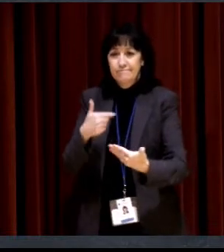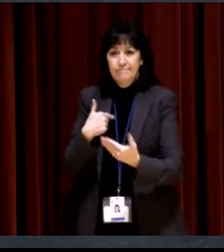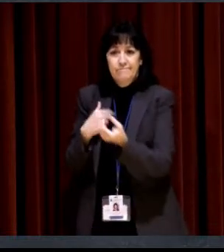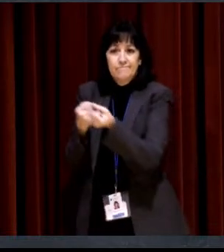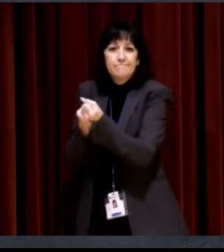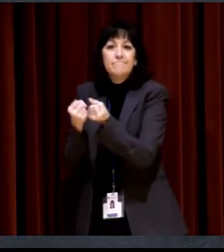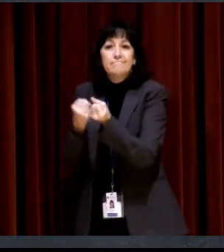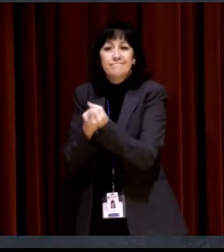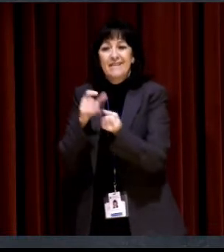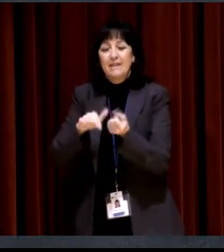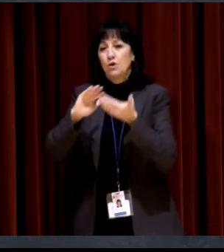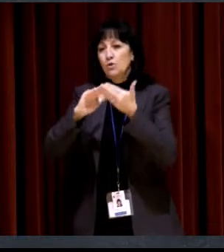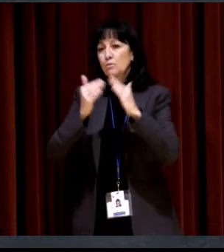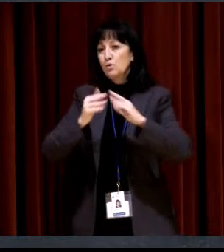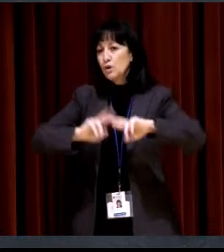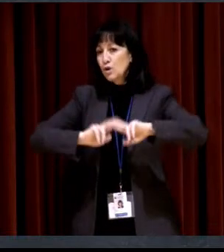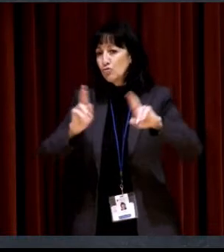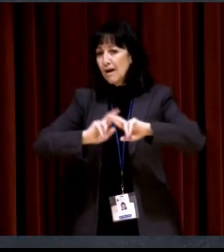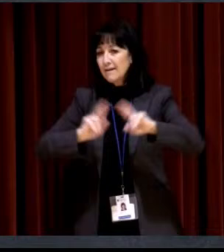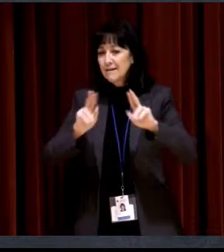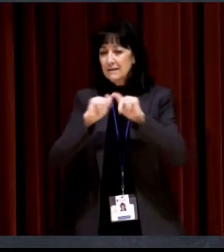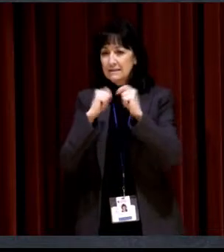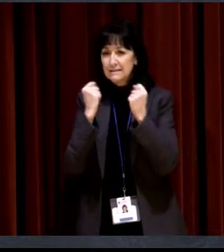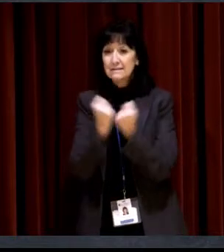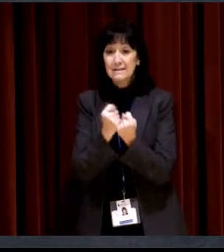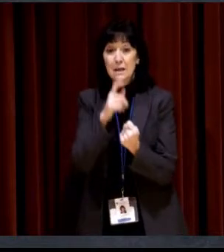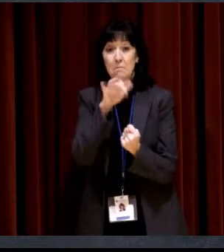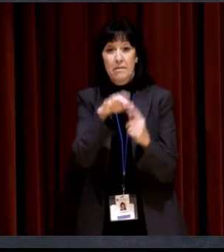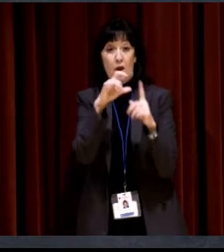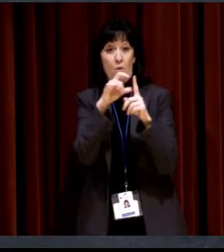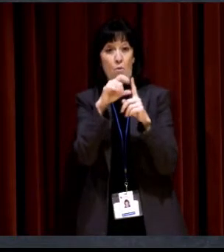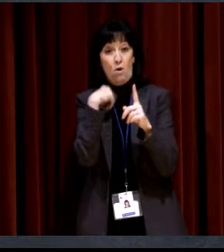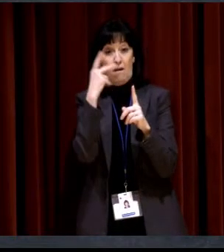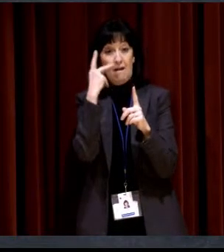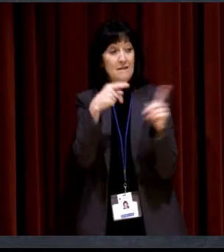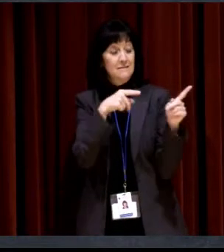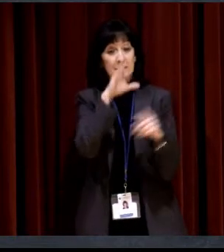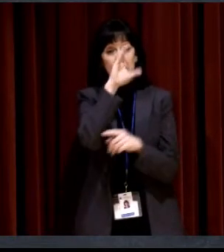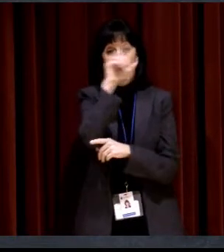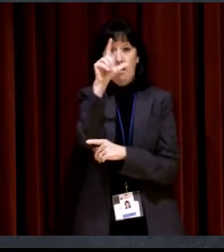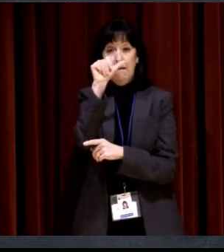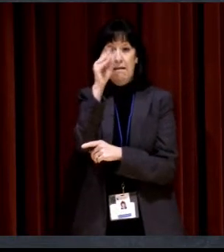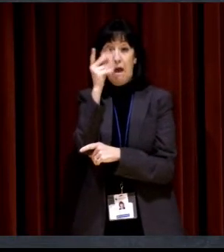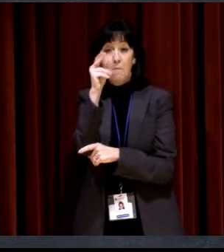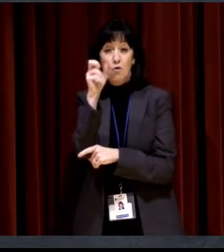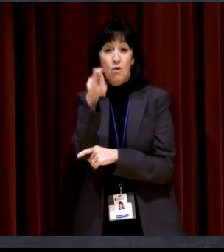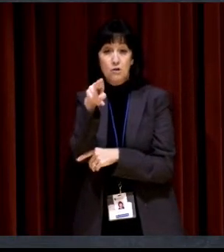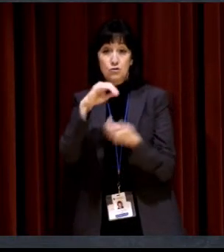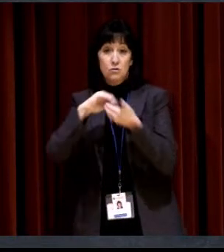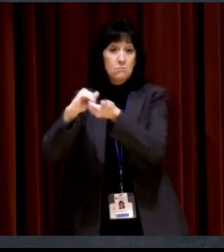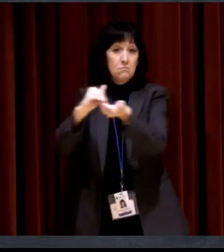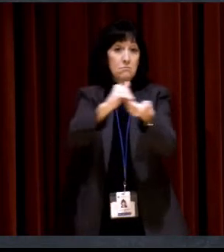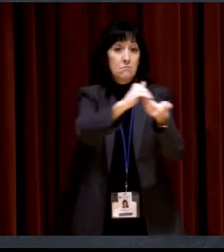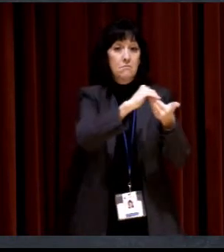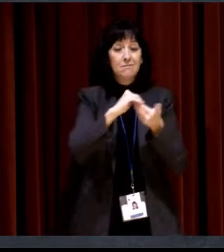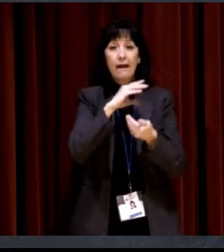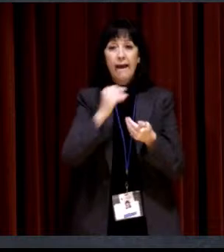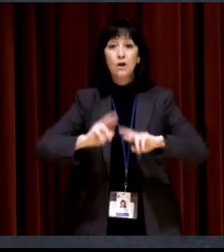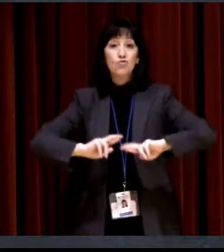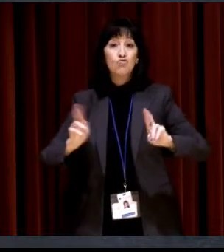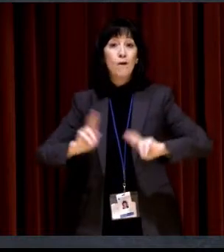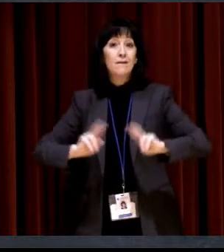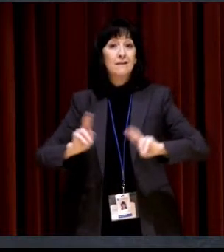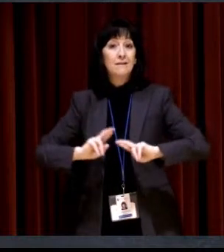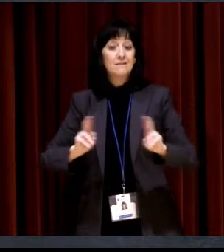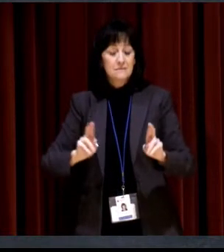word collaborative is ringing with me with this equation in the readiness equation, that if a ready